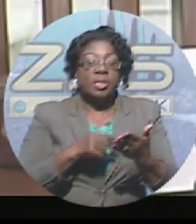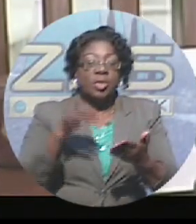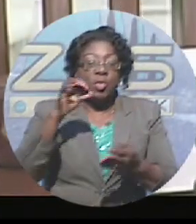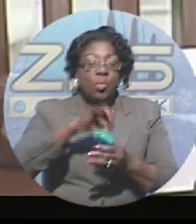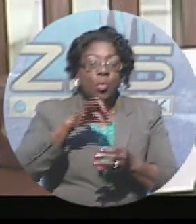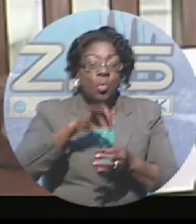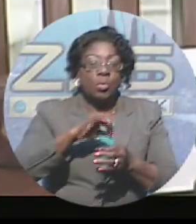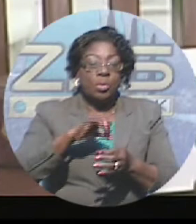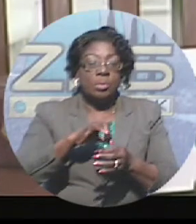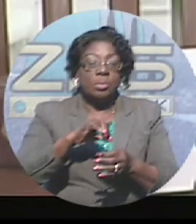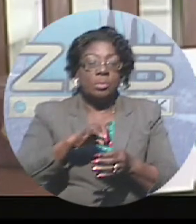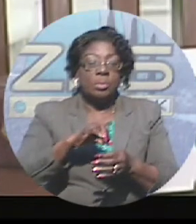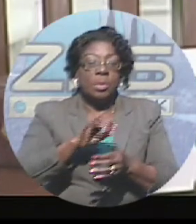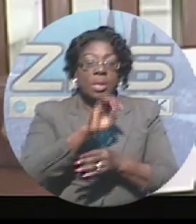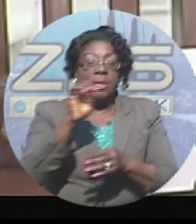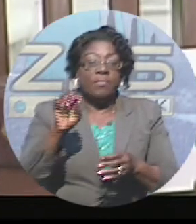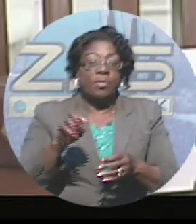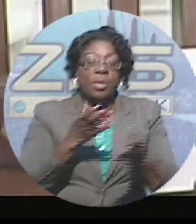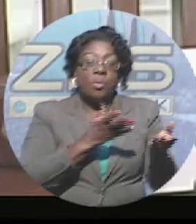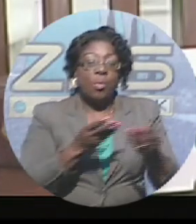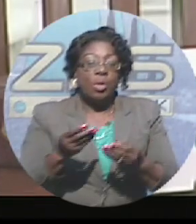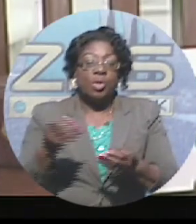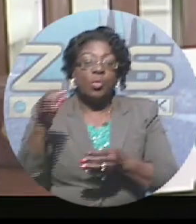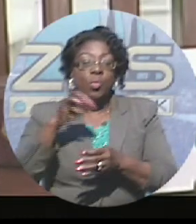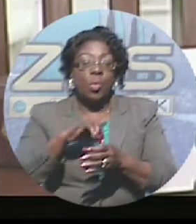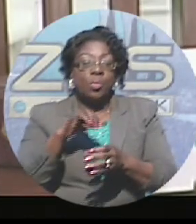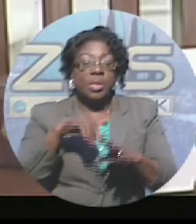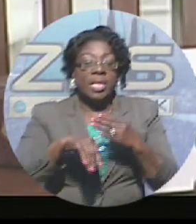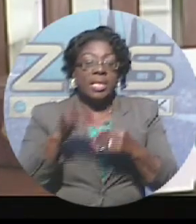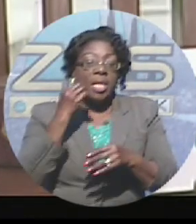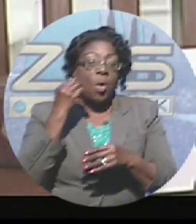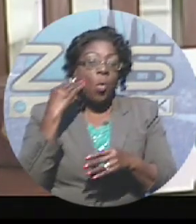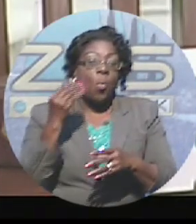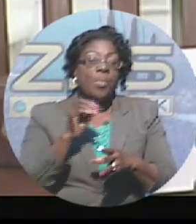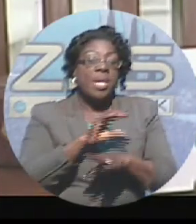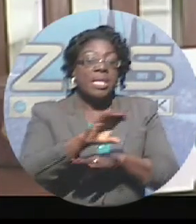to vote, even though they want to vote in their home constituency.